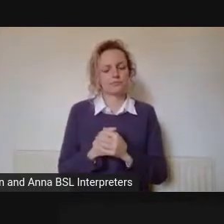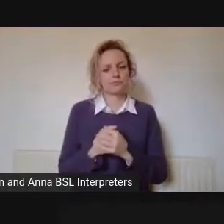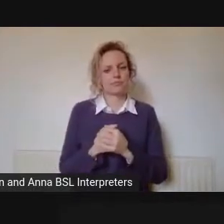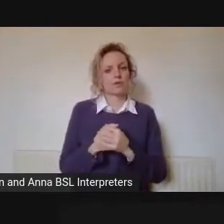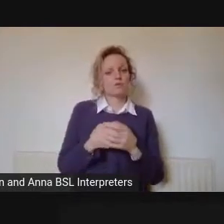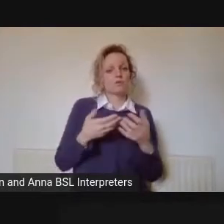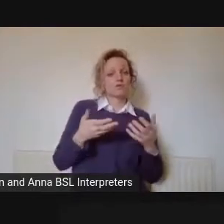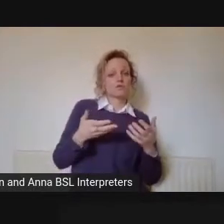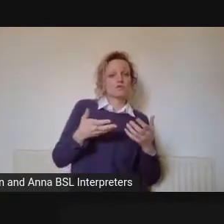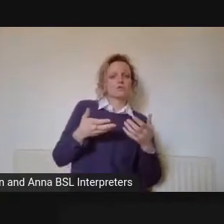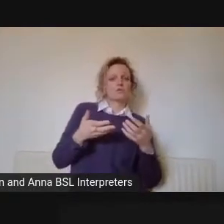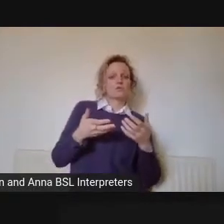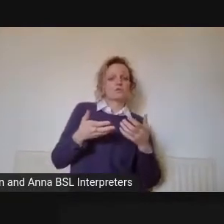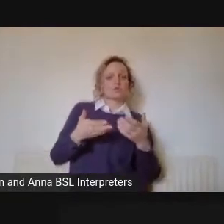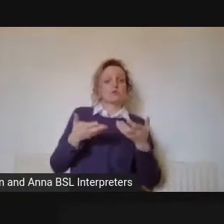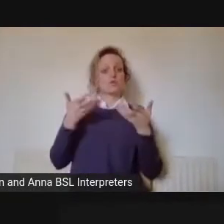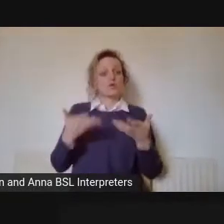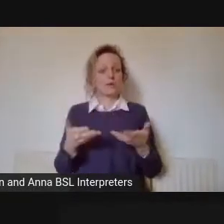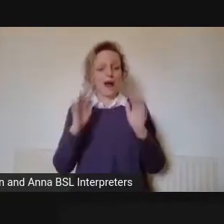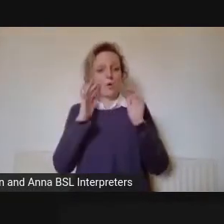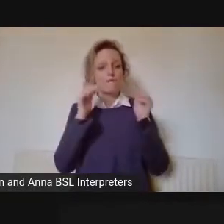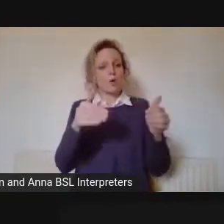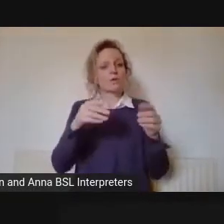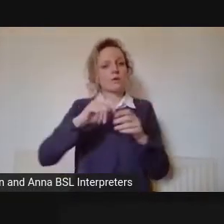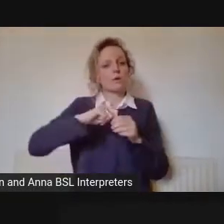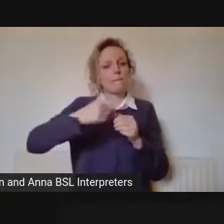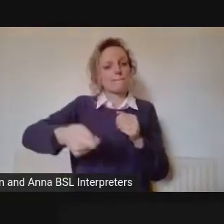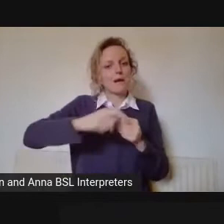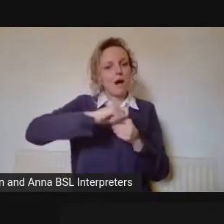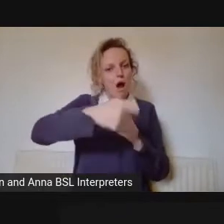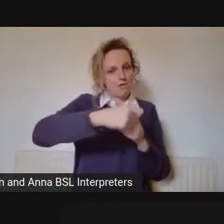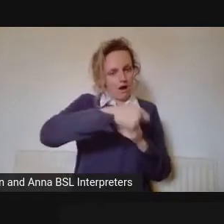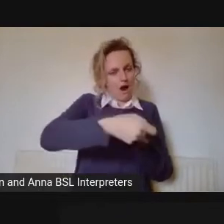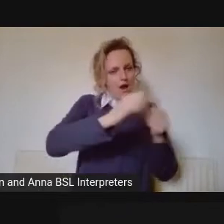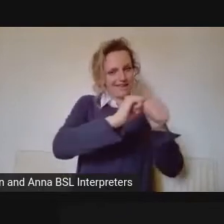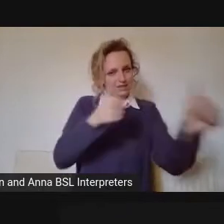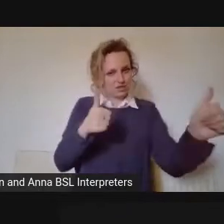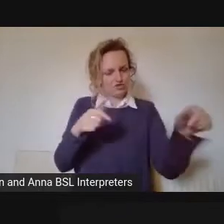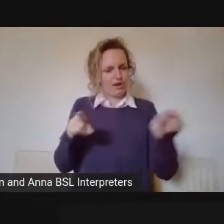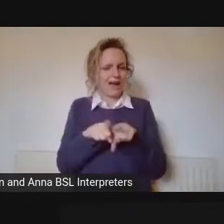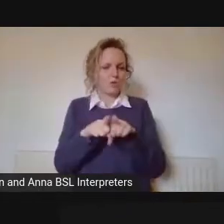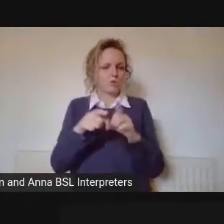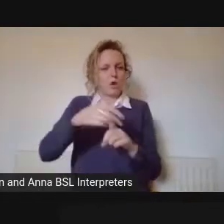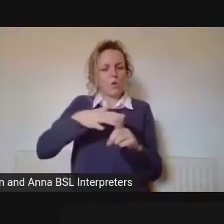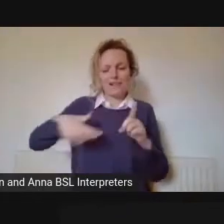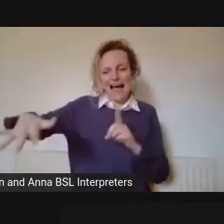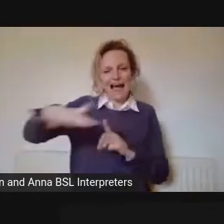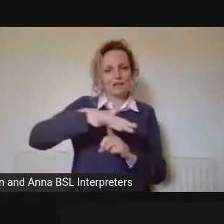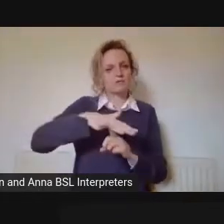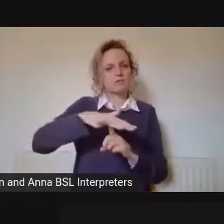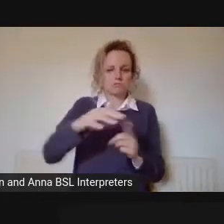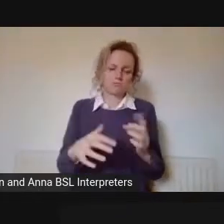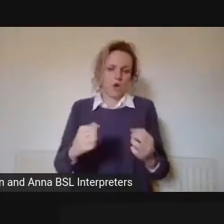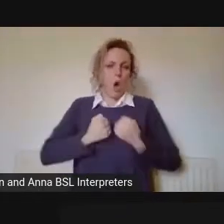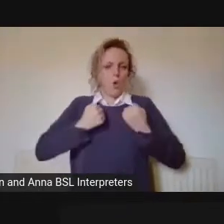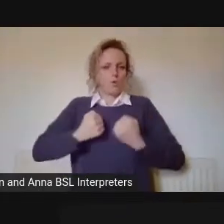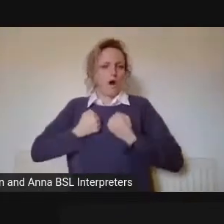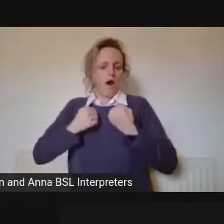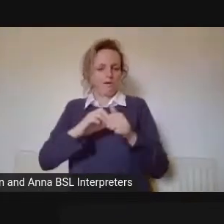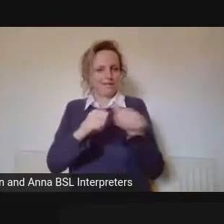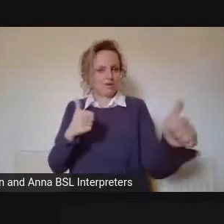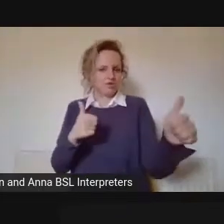ownership in relation to the banana industry and also just land ownership in general, in a sense, Maria